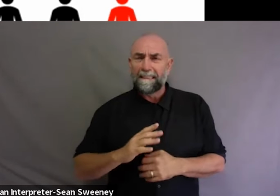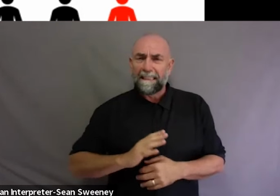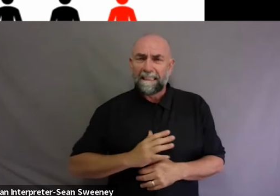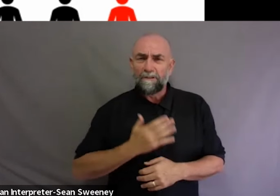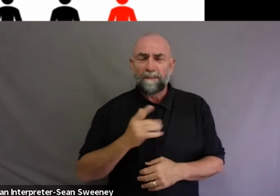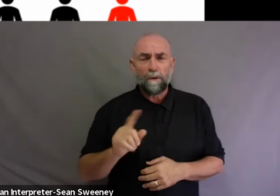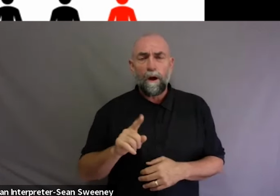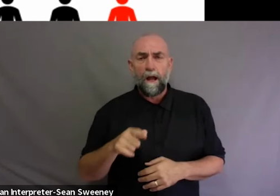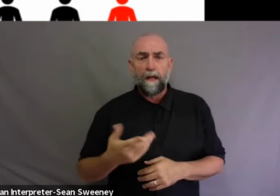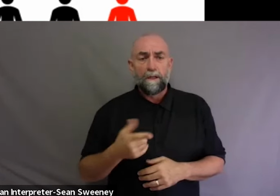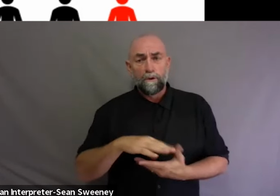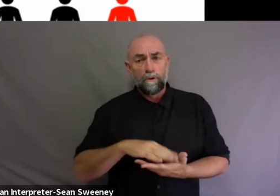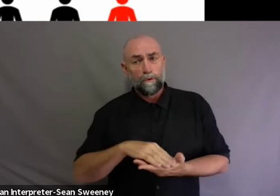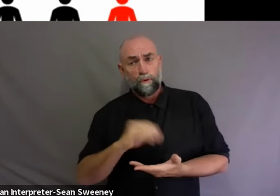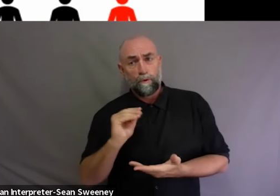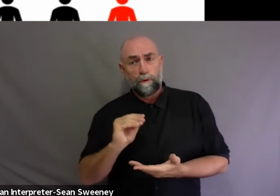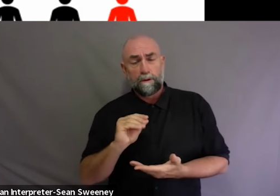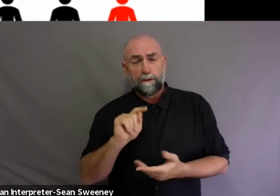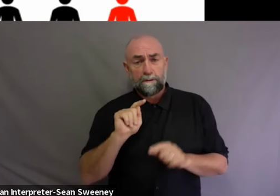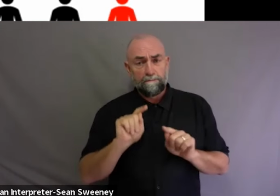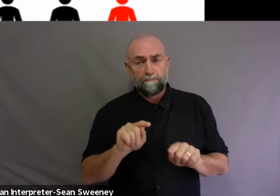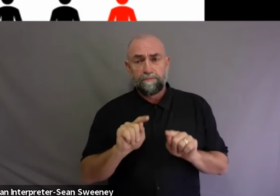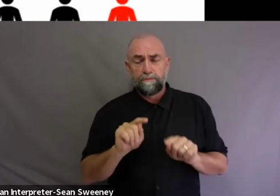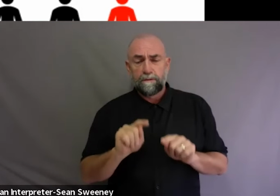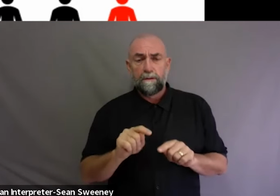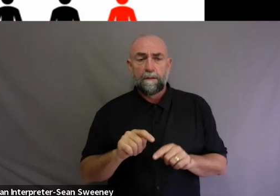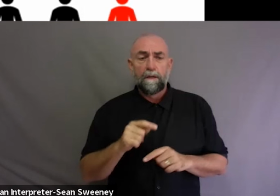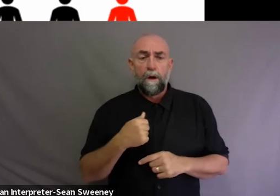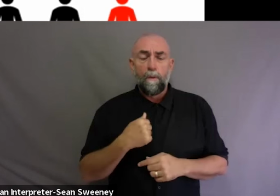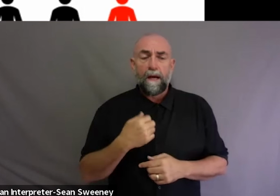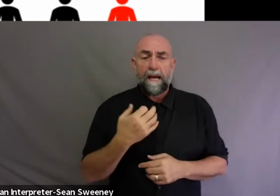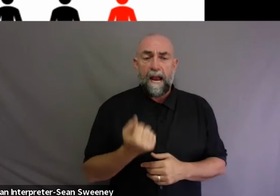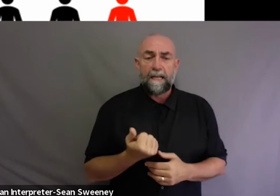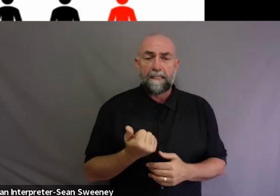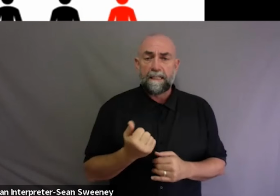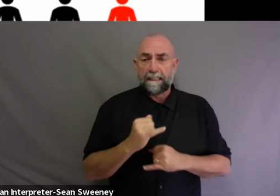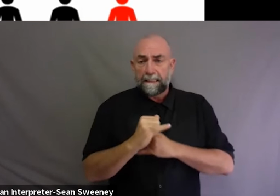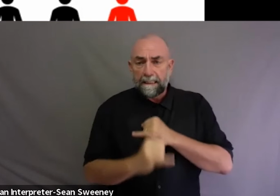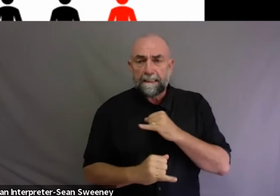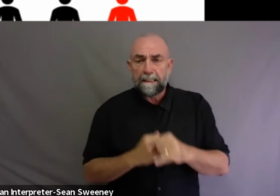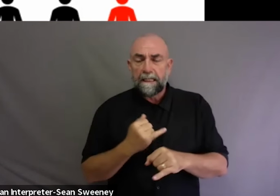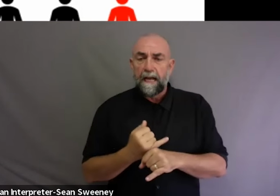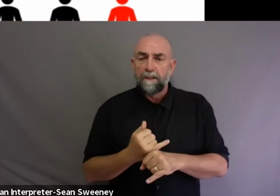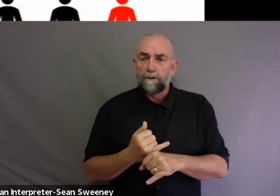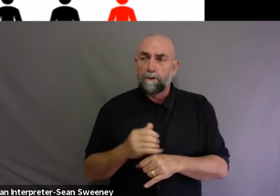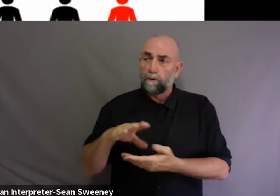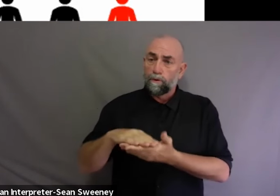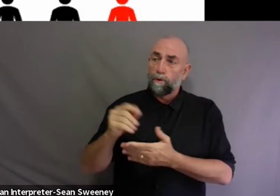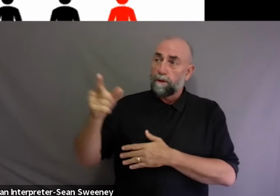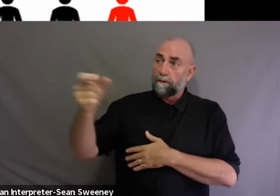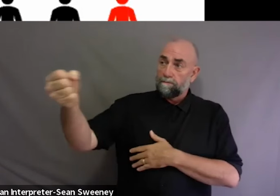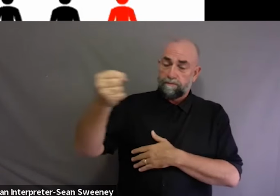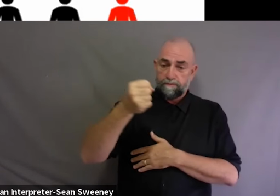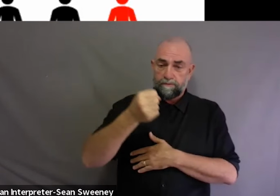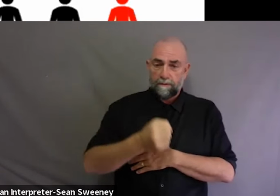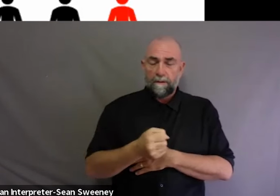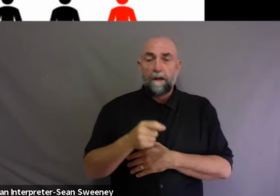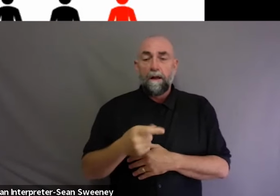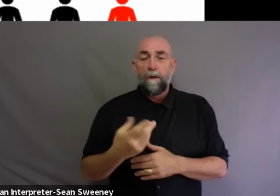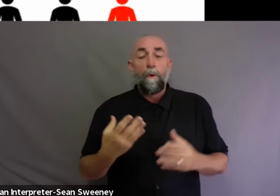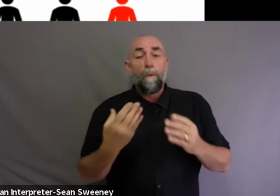students, one, this is actually an international student where in a previous course, she was put together with four other